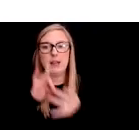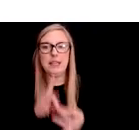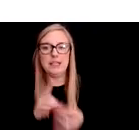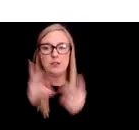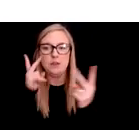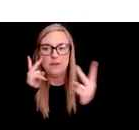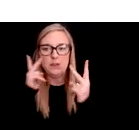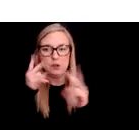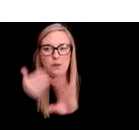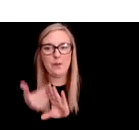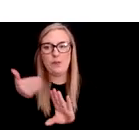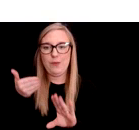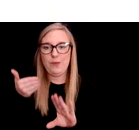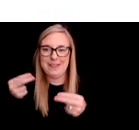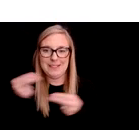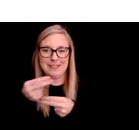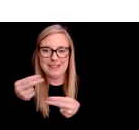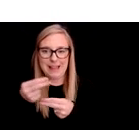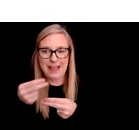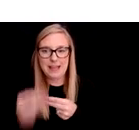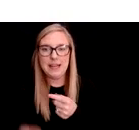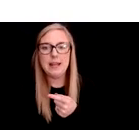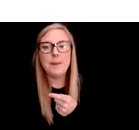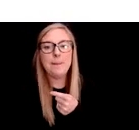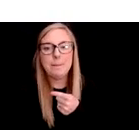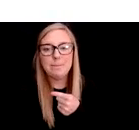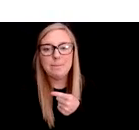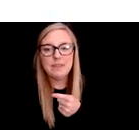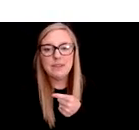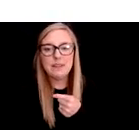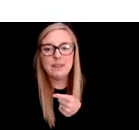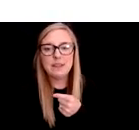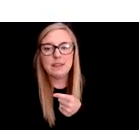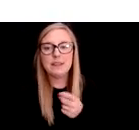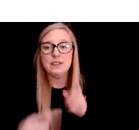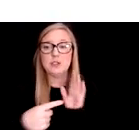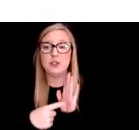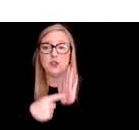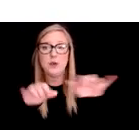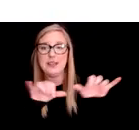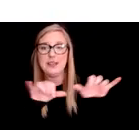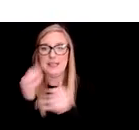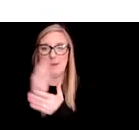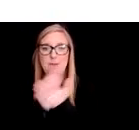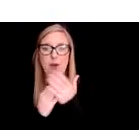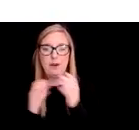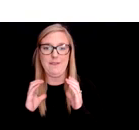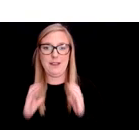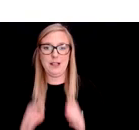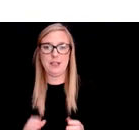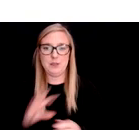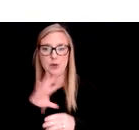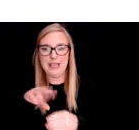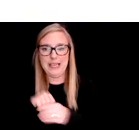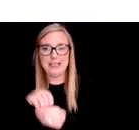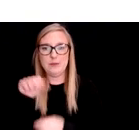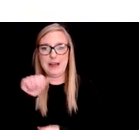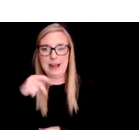previous slide. This is showing the same part of the customer engagement application